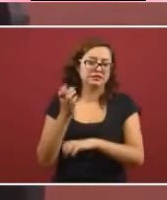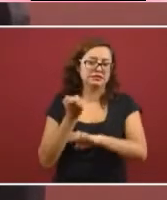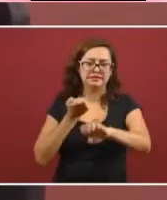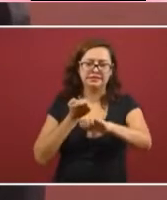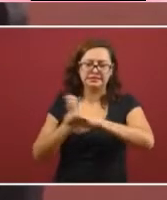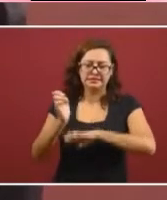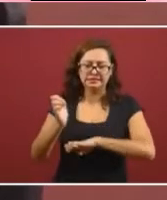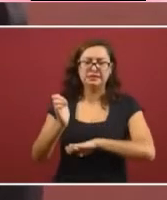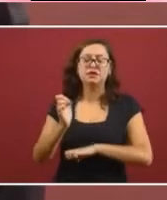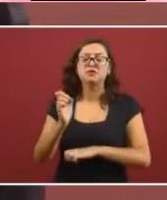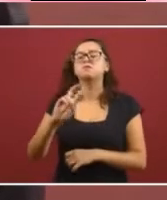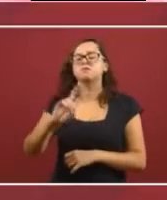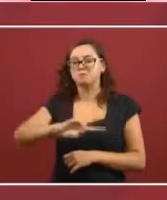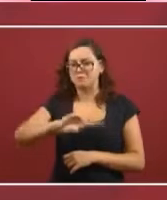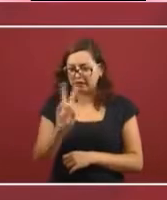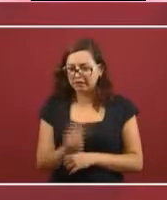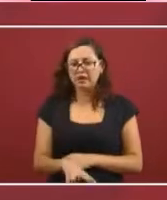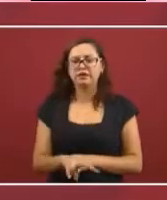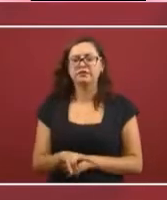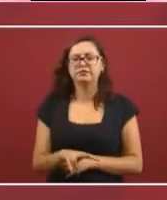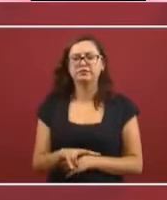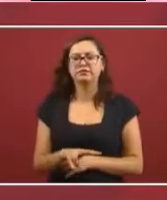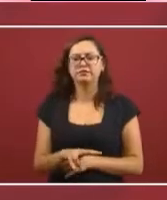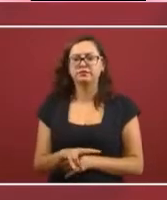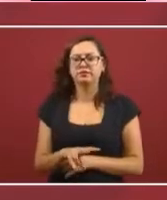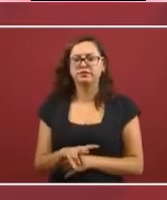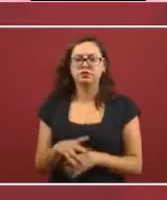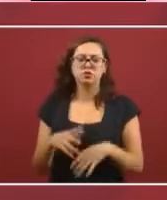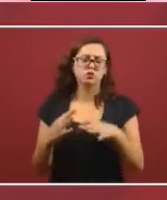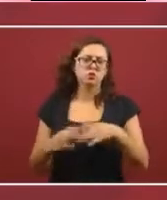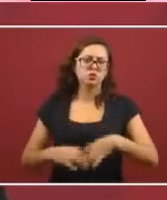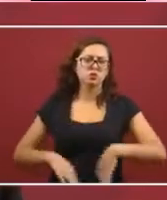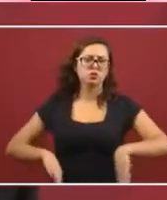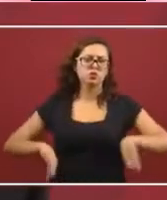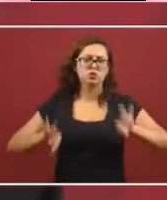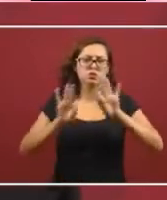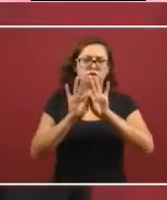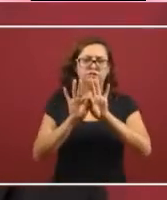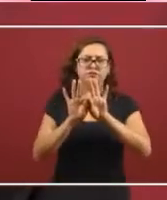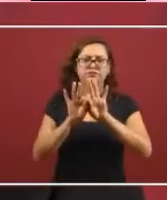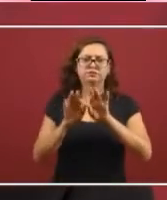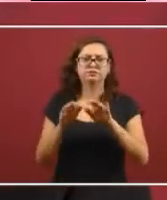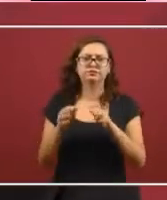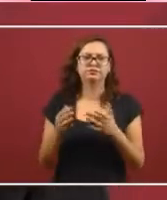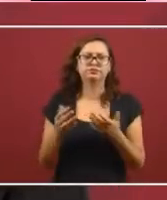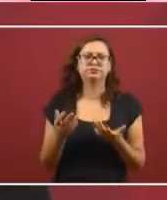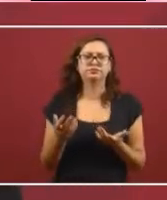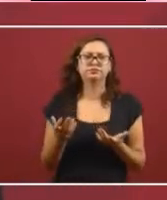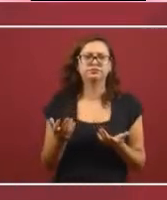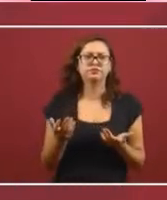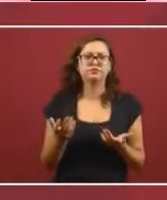because it's a state that in effect is very important.